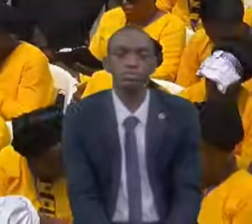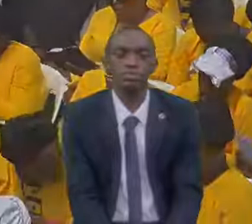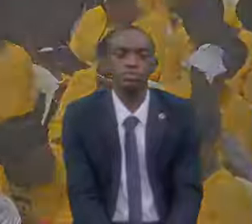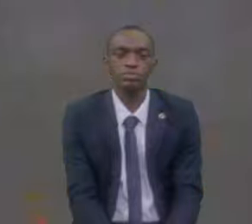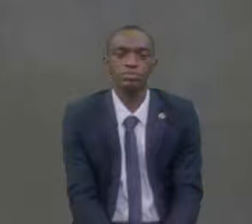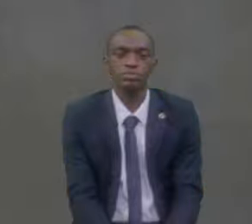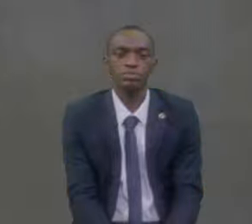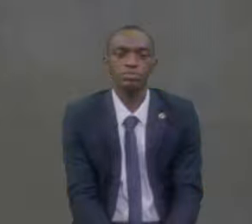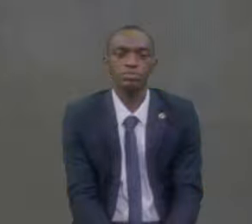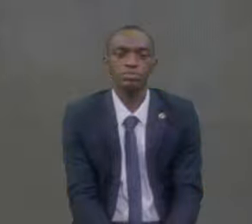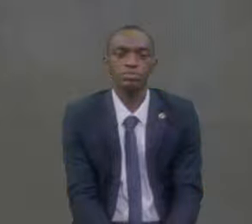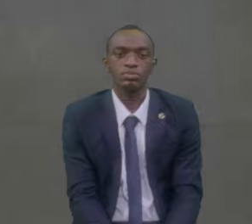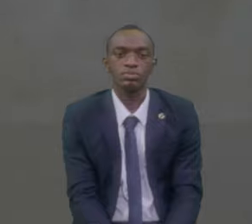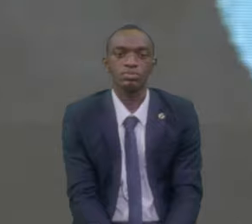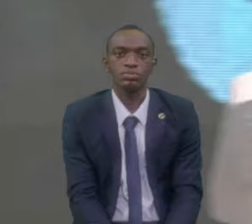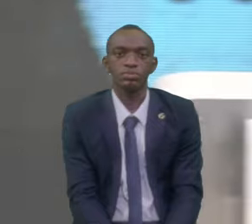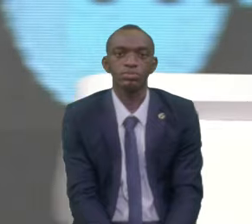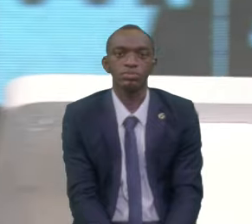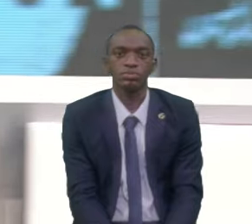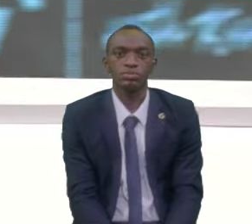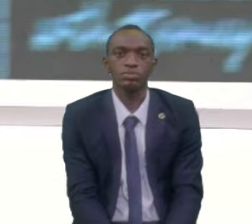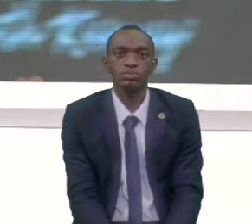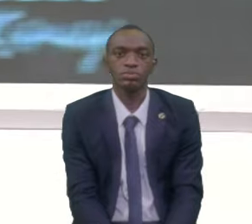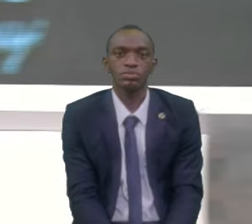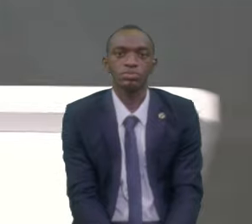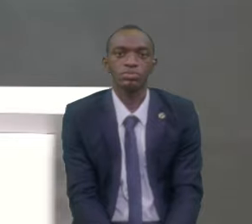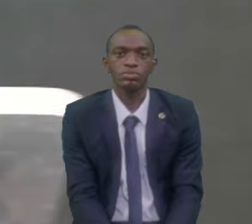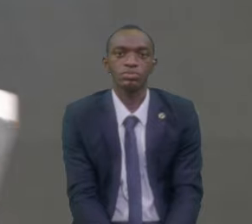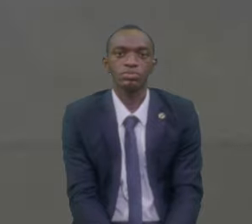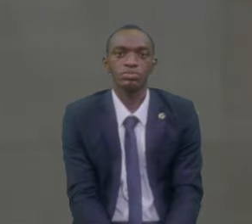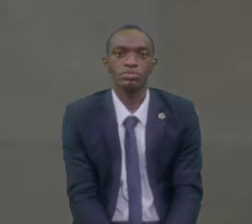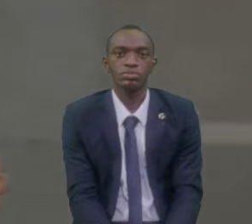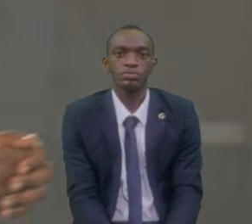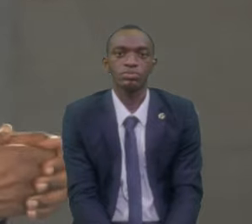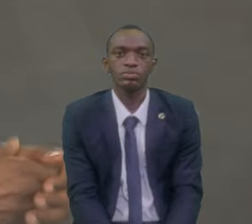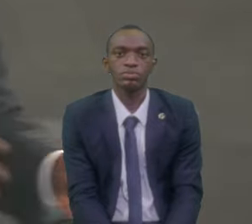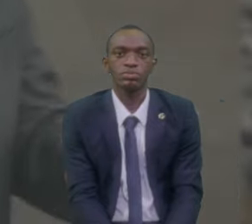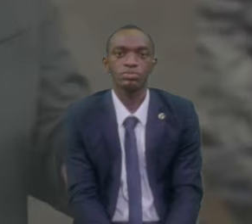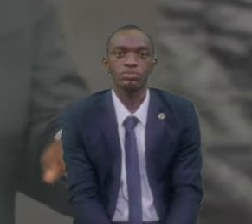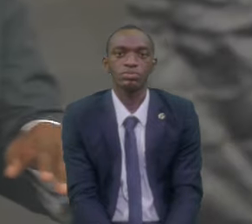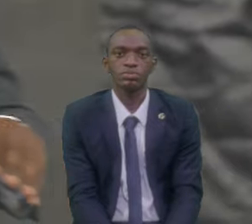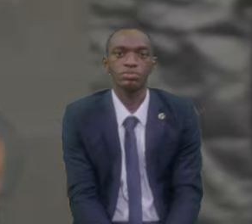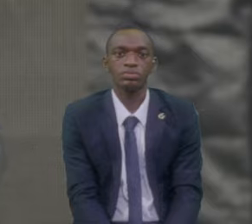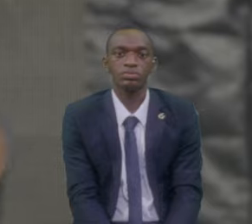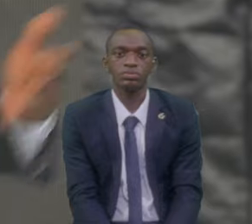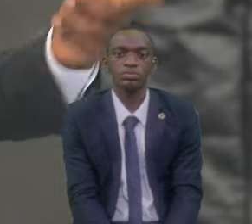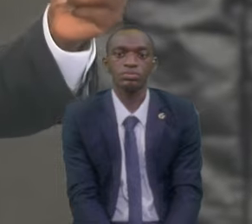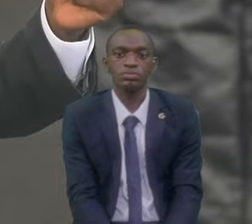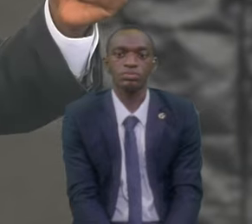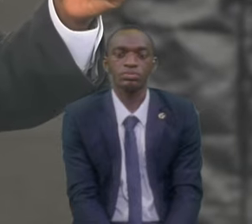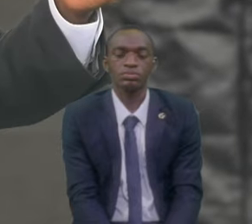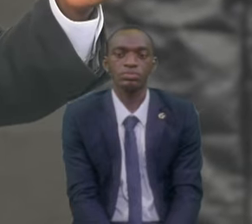grudges, no hatred, no unforgiving spirit. And there is no